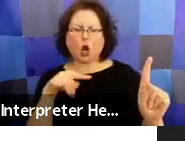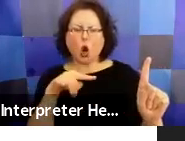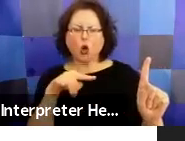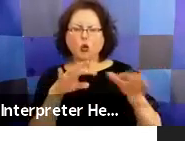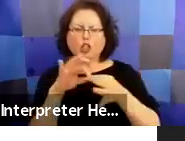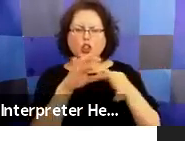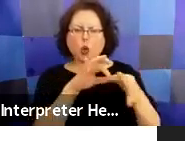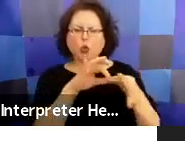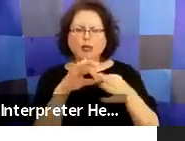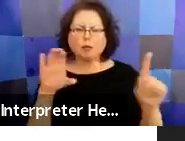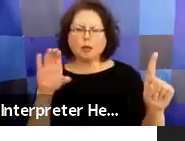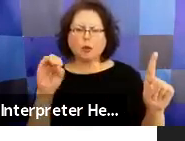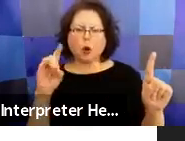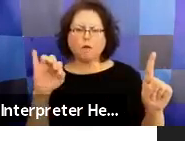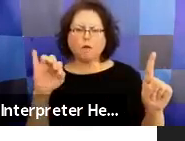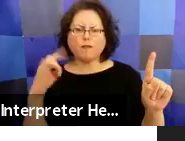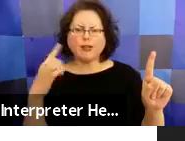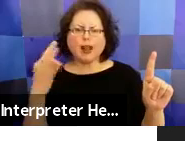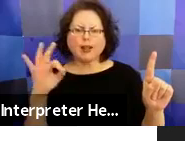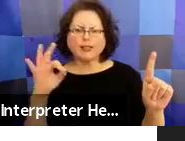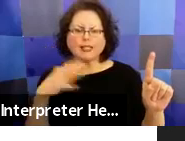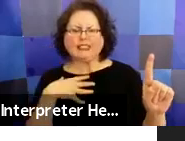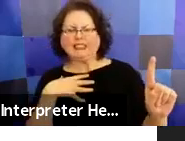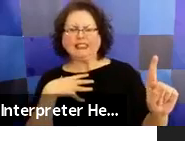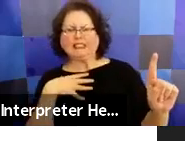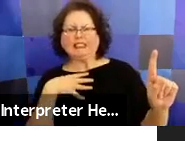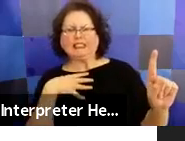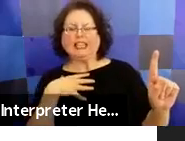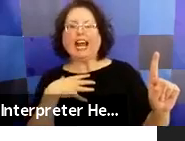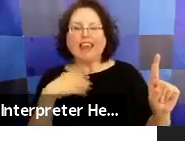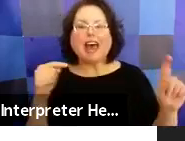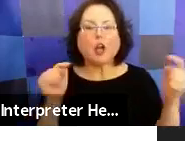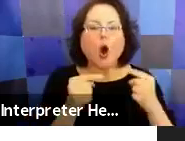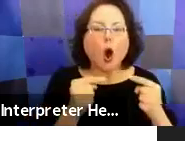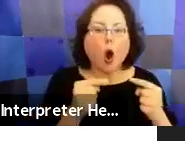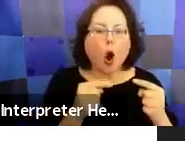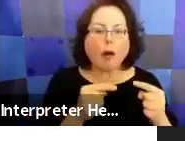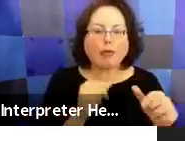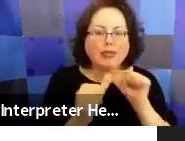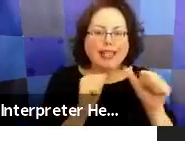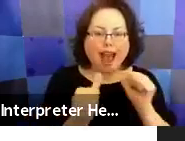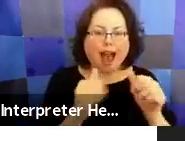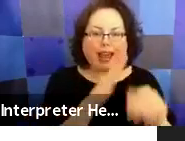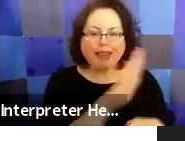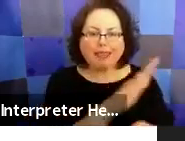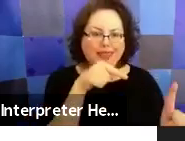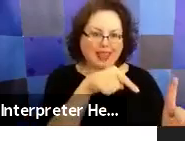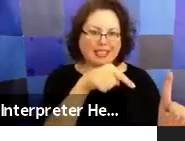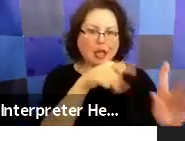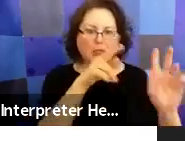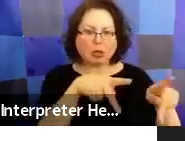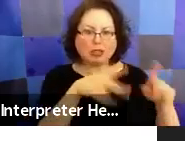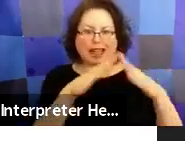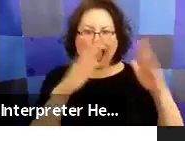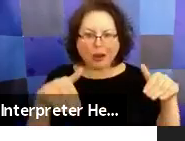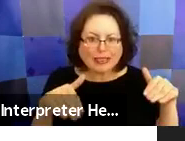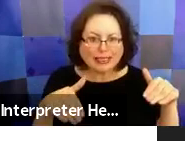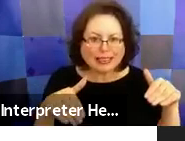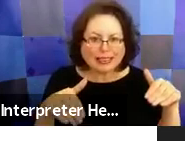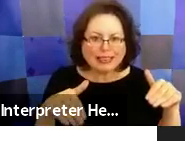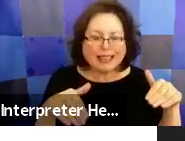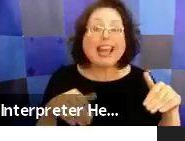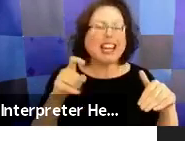with COVID-19, and then to have an act of harm. So to deny housing, to evict, to require